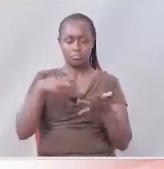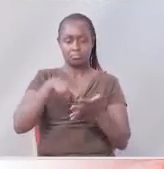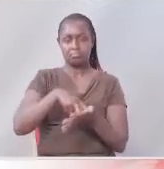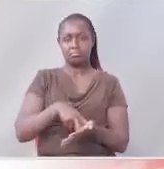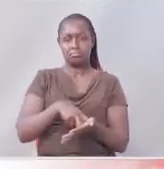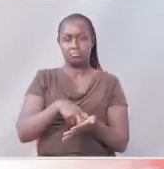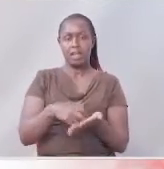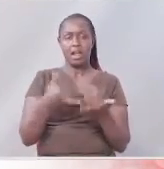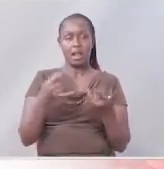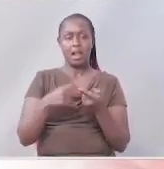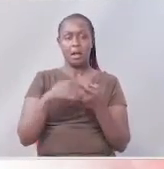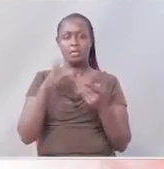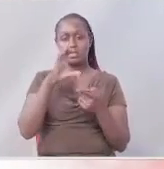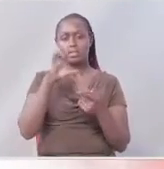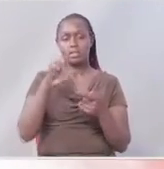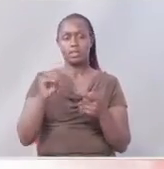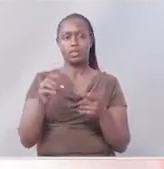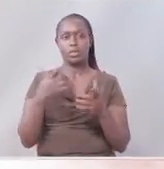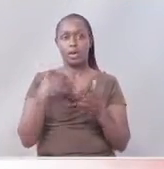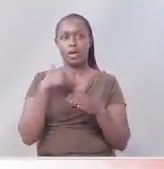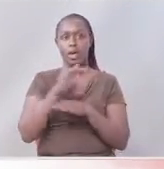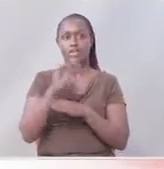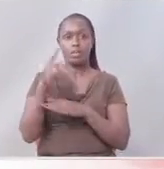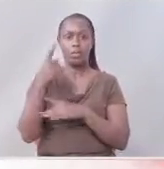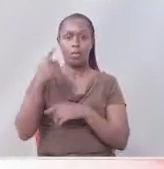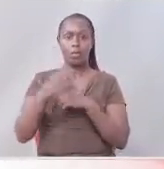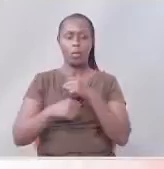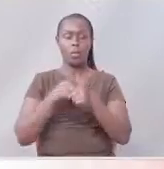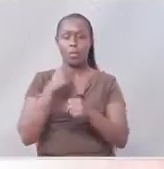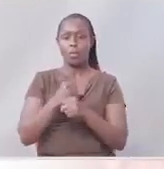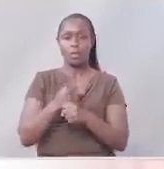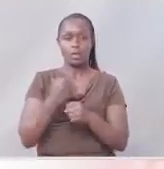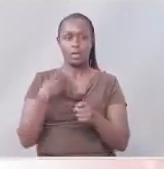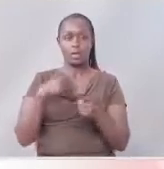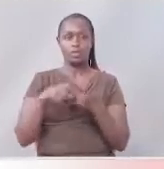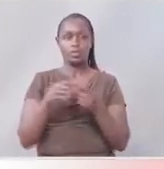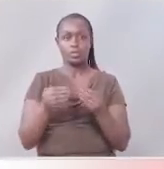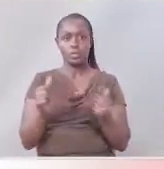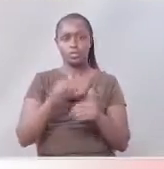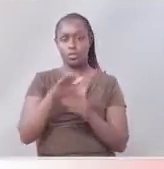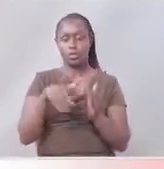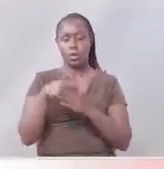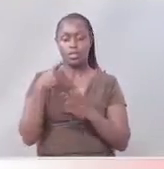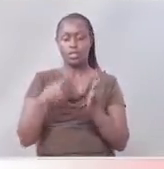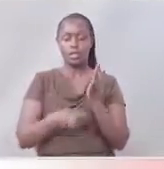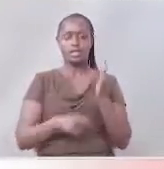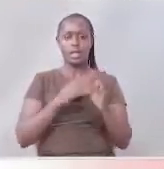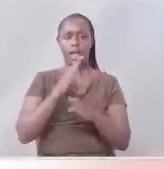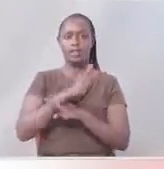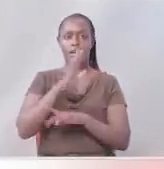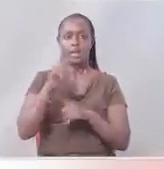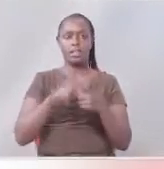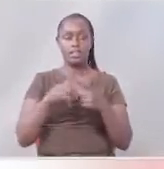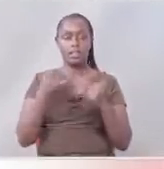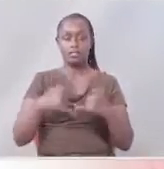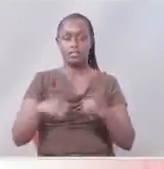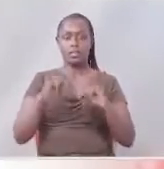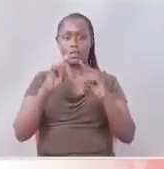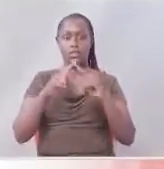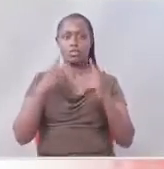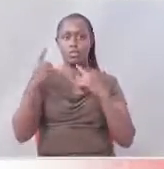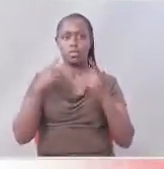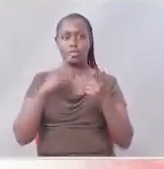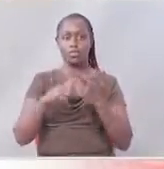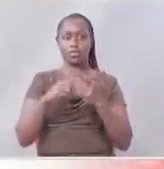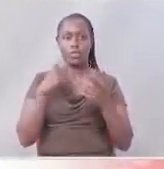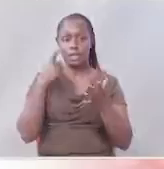The Keroche CEO is now appealing for a one-year grace period to settle the tax arrears after their efforts to speak to the KRA